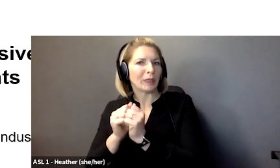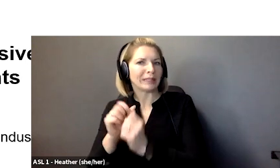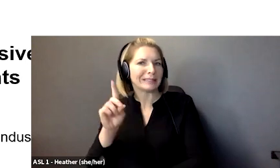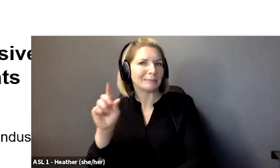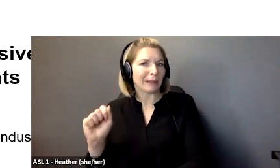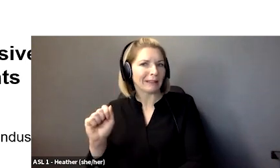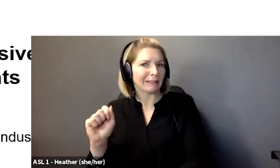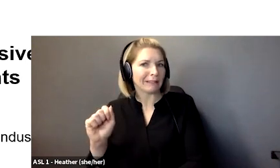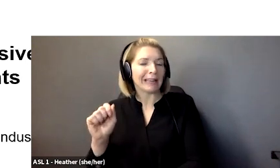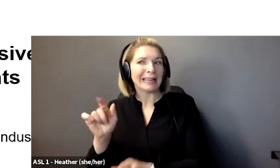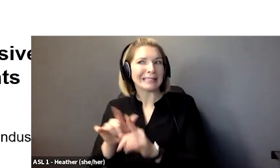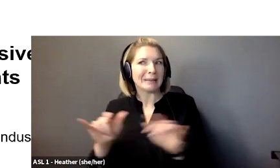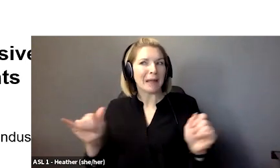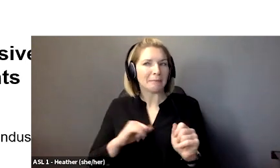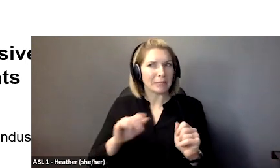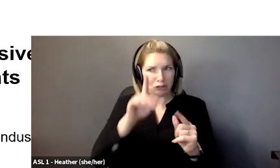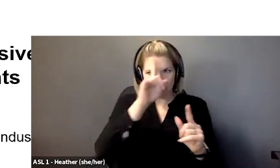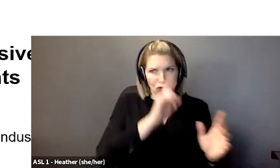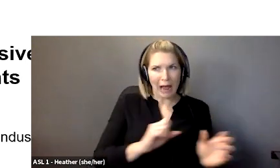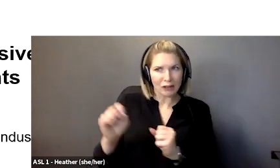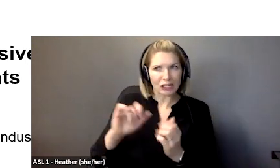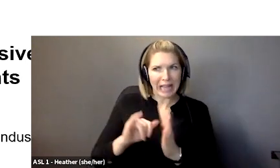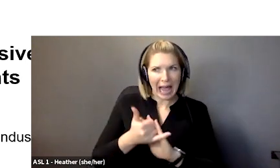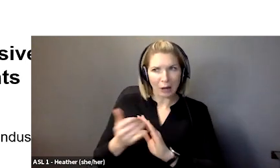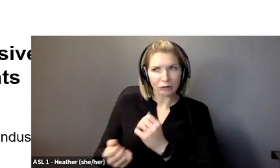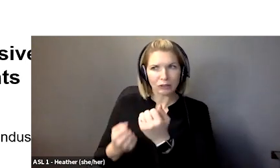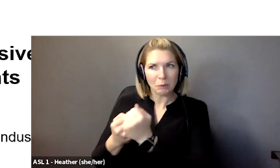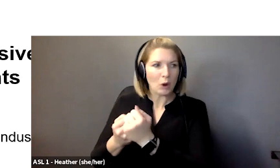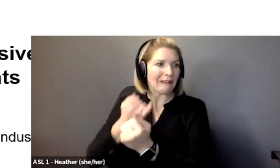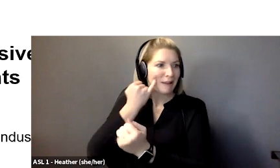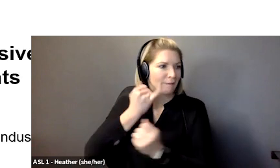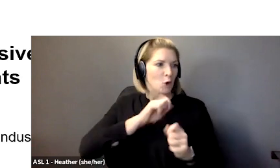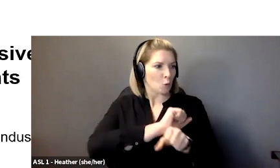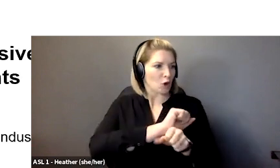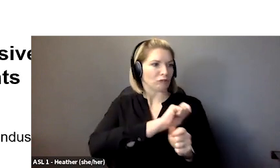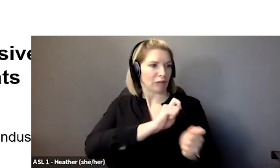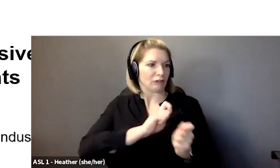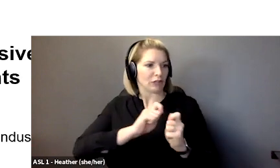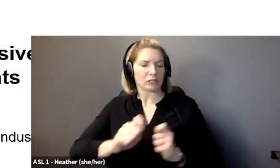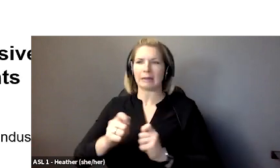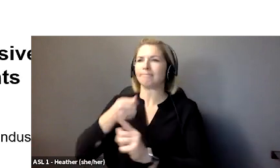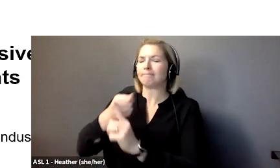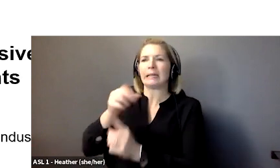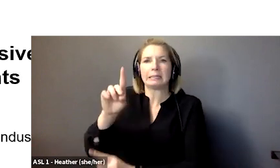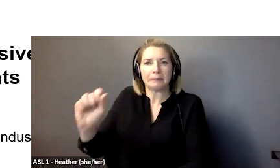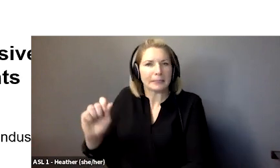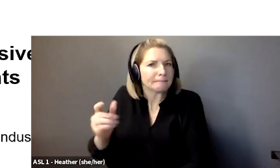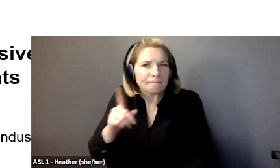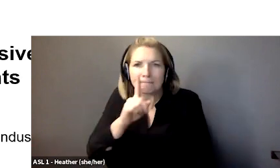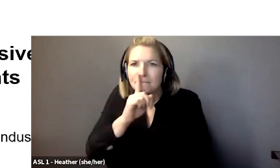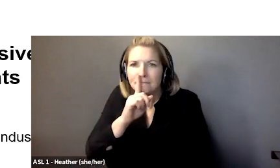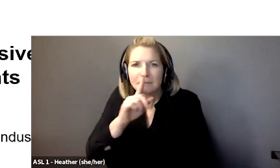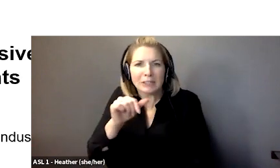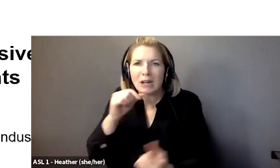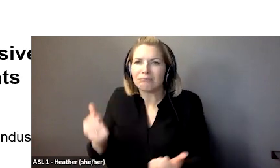strategies that could support employment as these future of work changes emerge. And so these trends were presented to participants in our